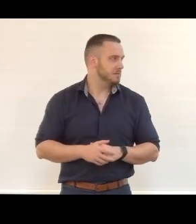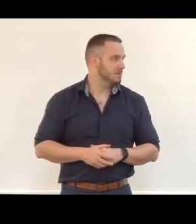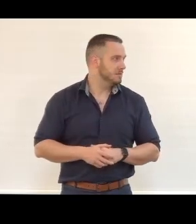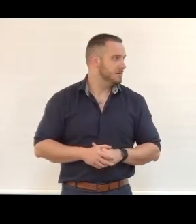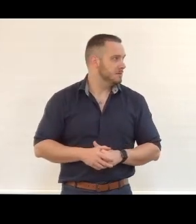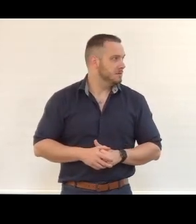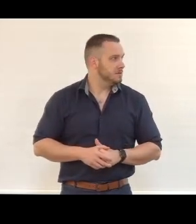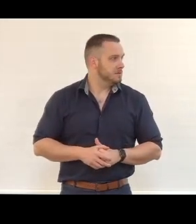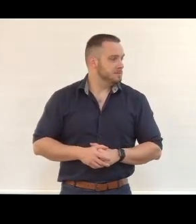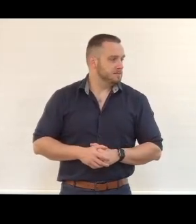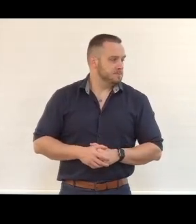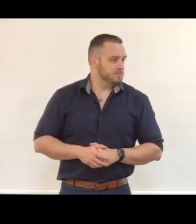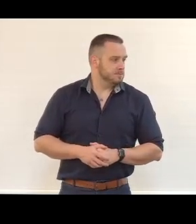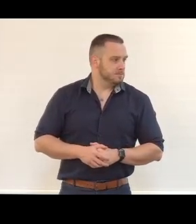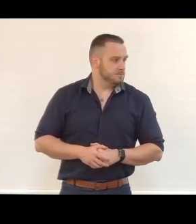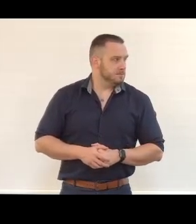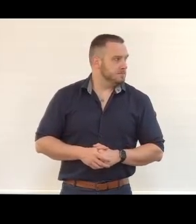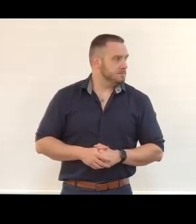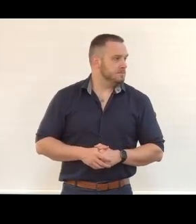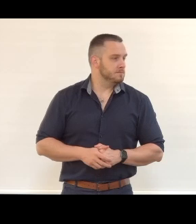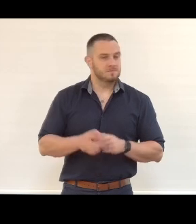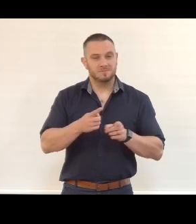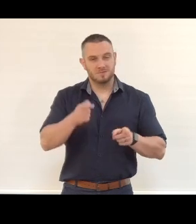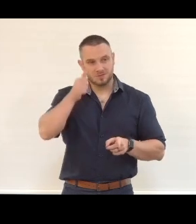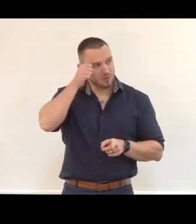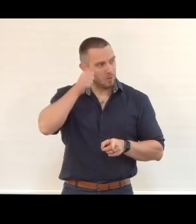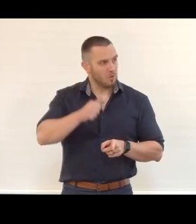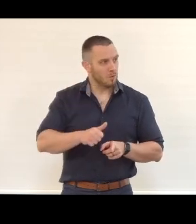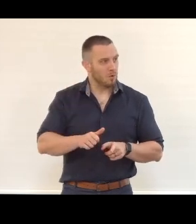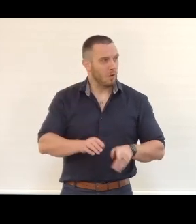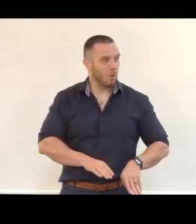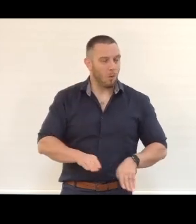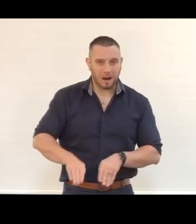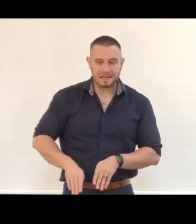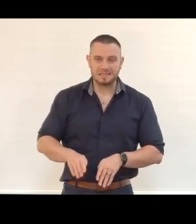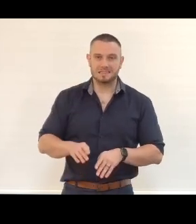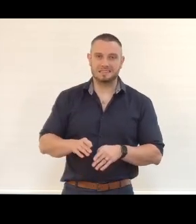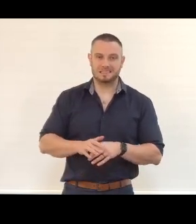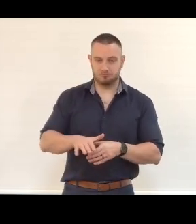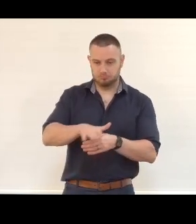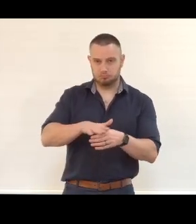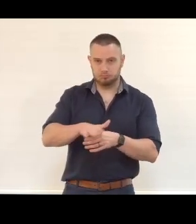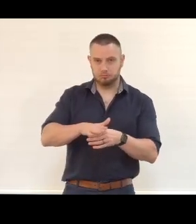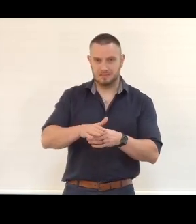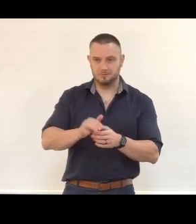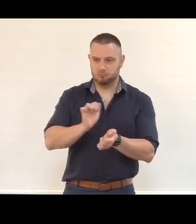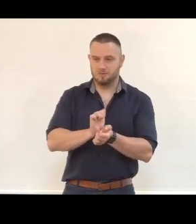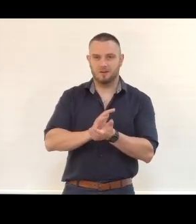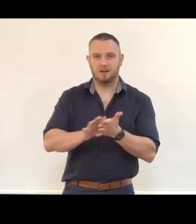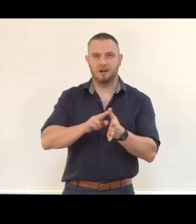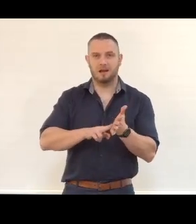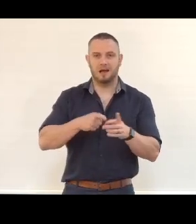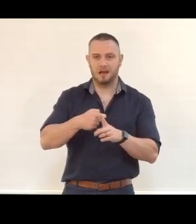so most of you know in Hawaii, the habitat itself is a property of Hank Rogers. However,